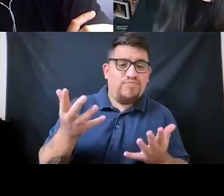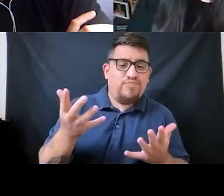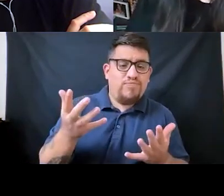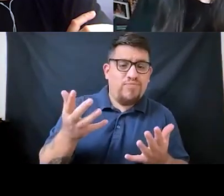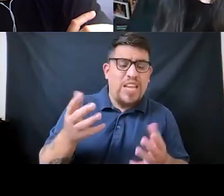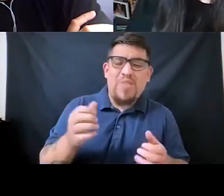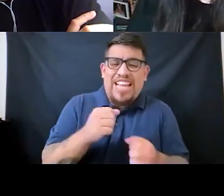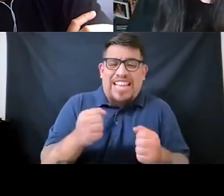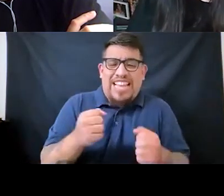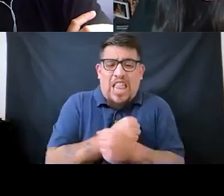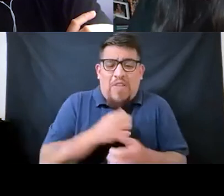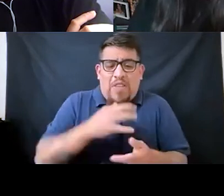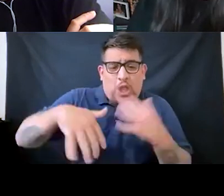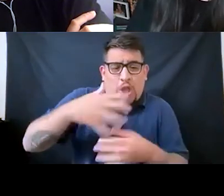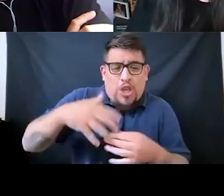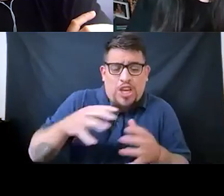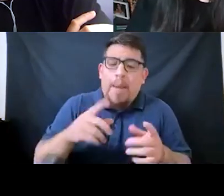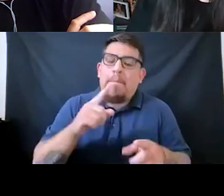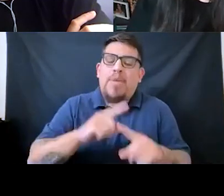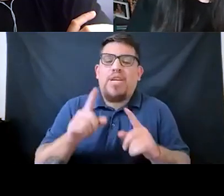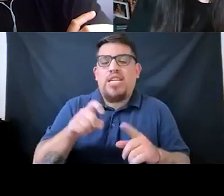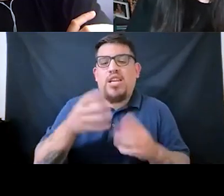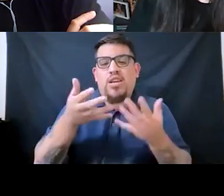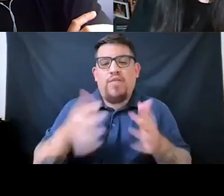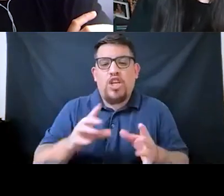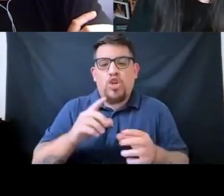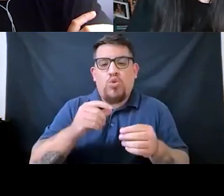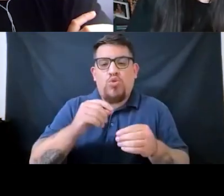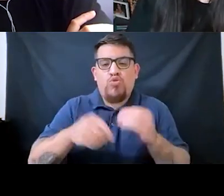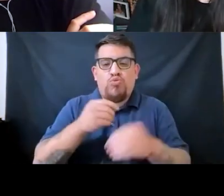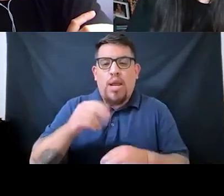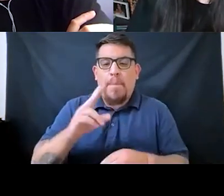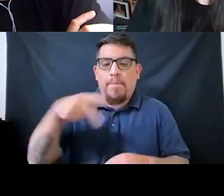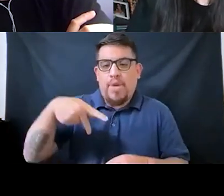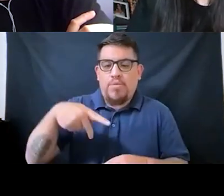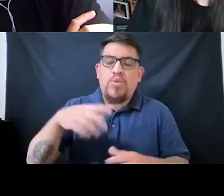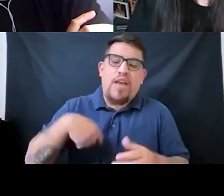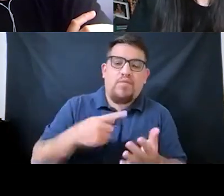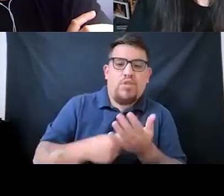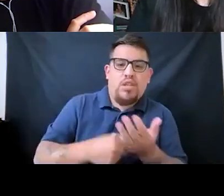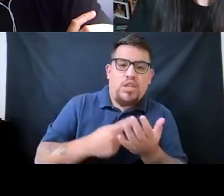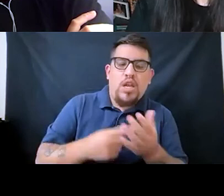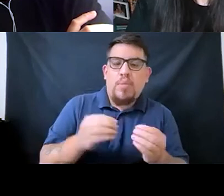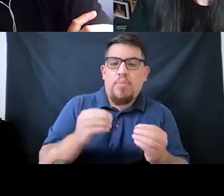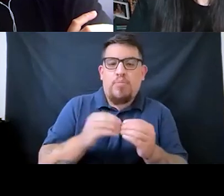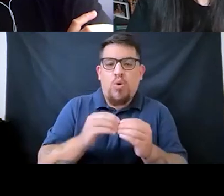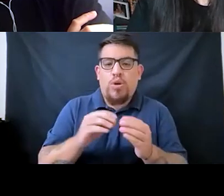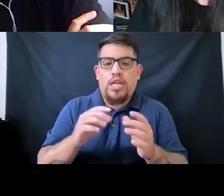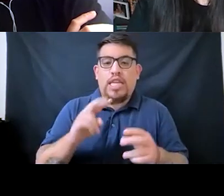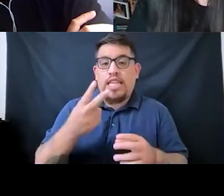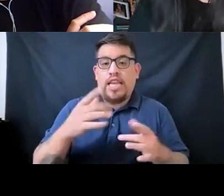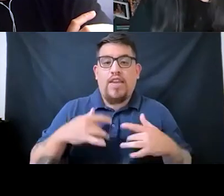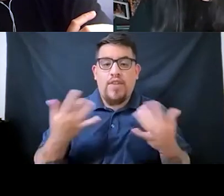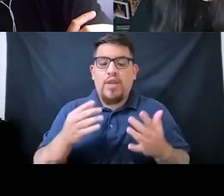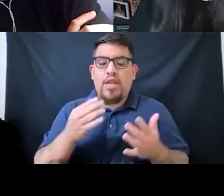we love being here with you. We need to wrap up. We have talked a little bit with the editors about the possibility of doing a second event with some of the other readers. So